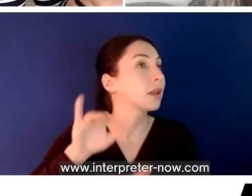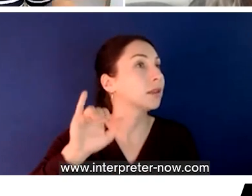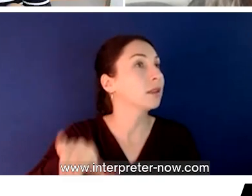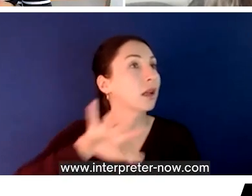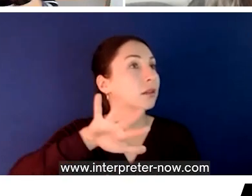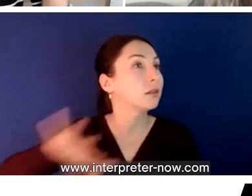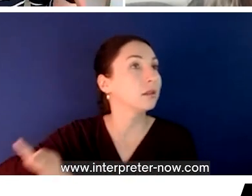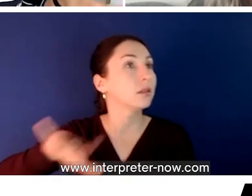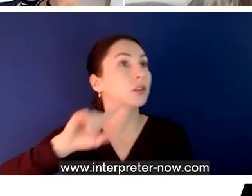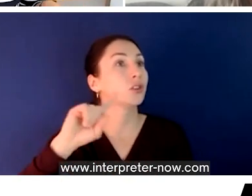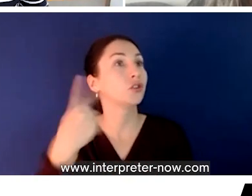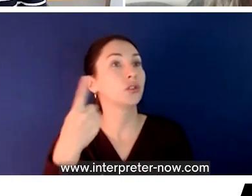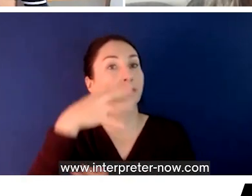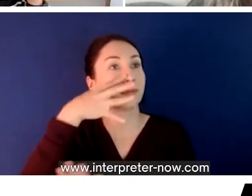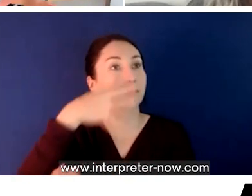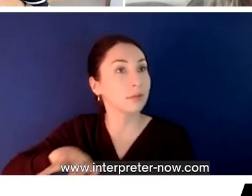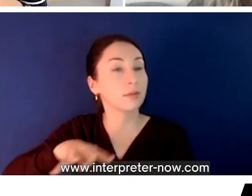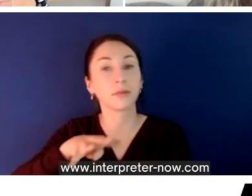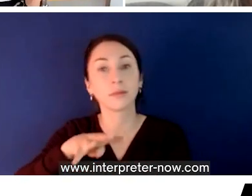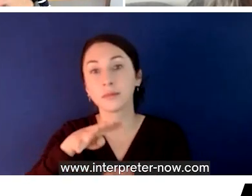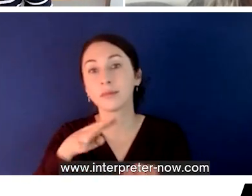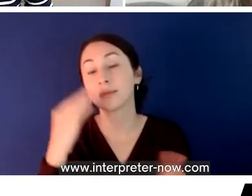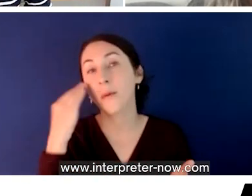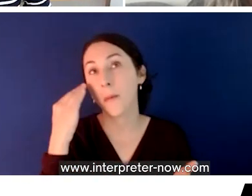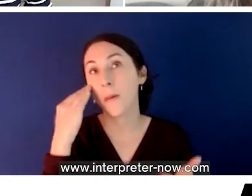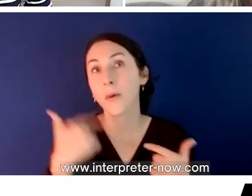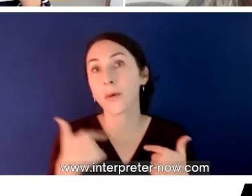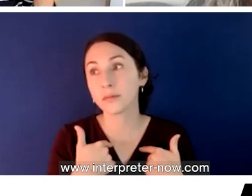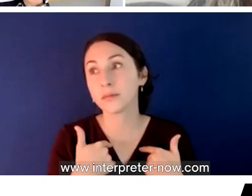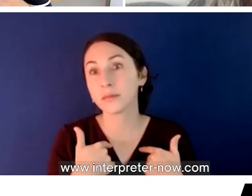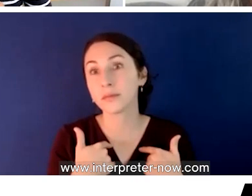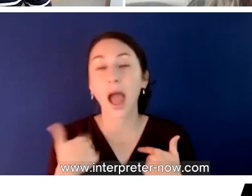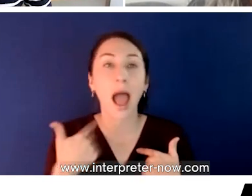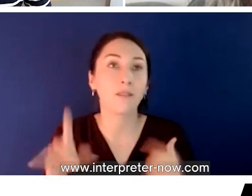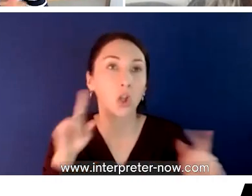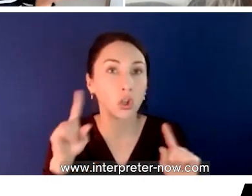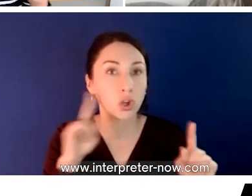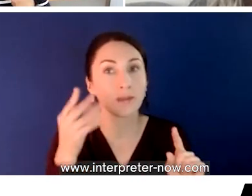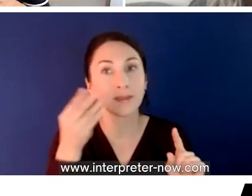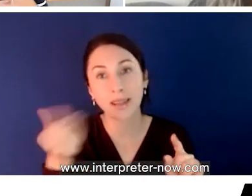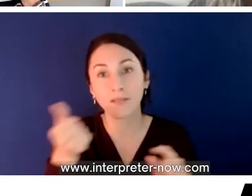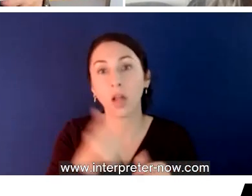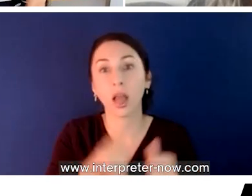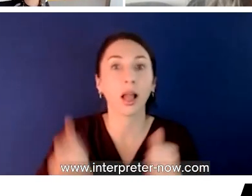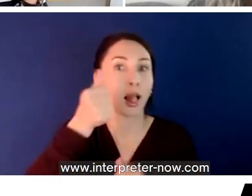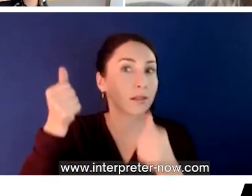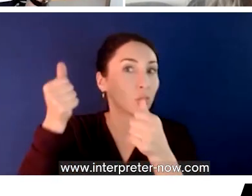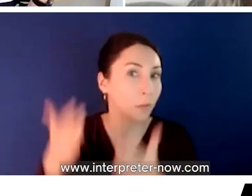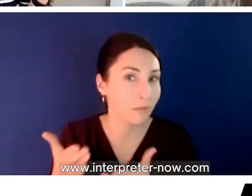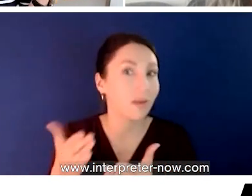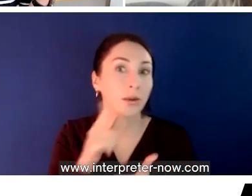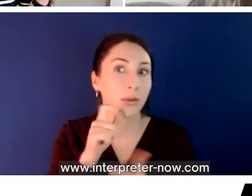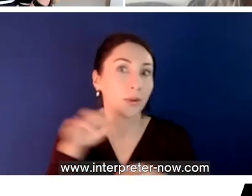and kind of gloss over things and so on. I know heard of several managers doing that right now. A lot